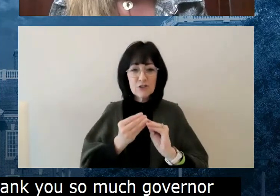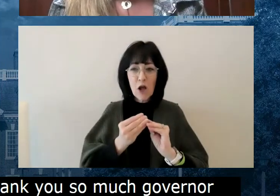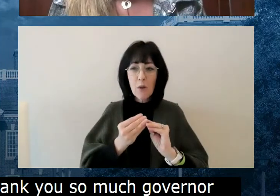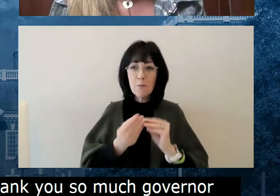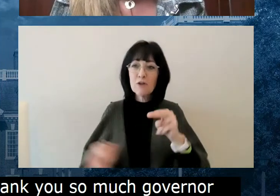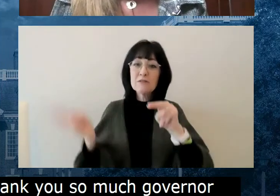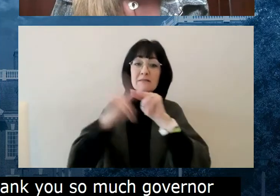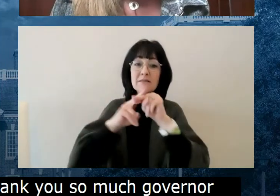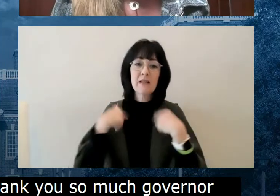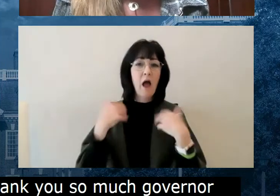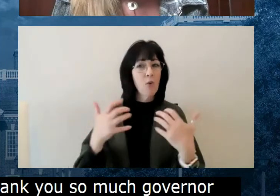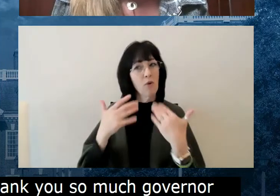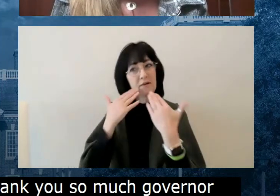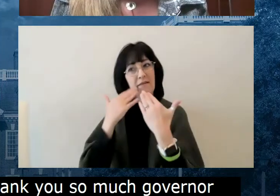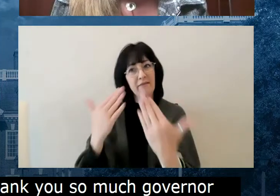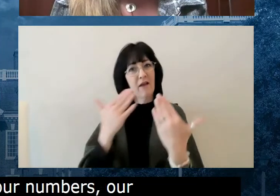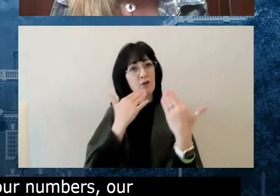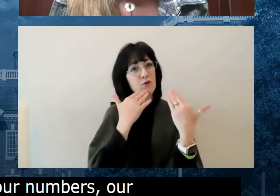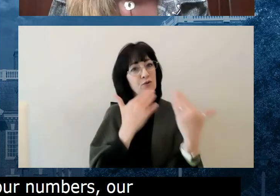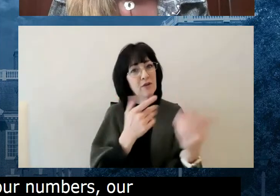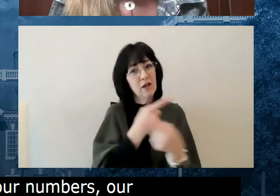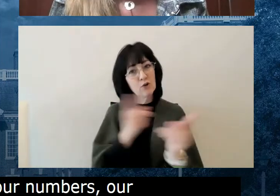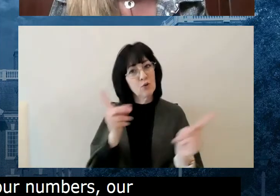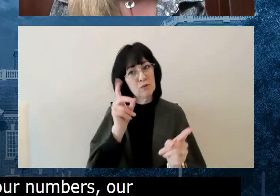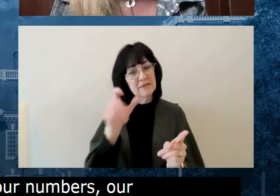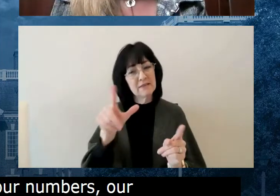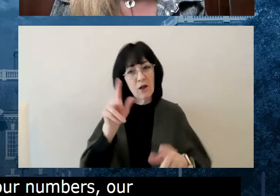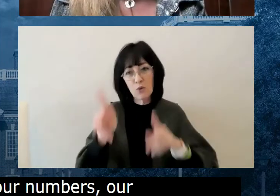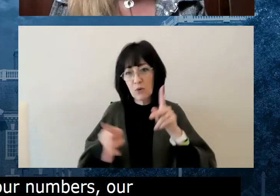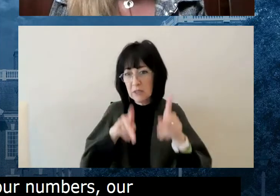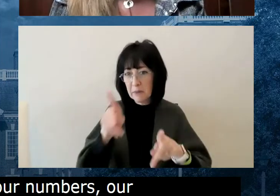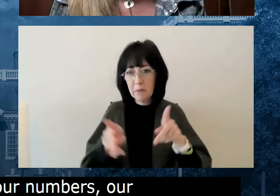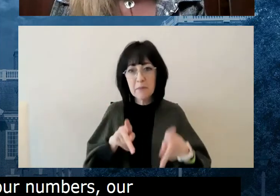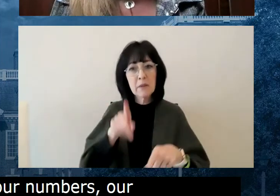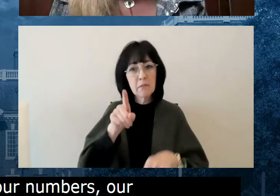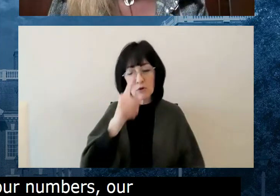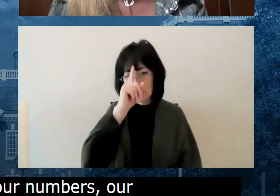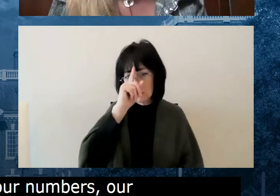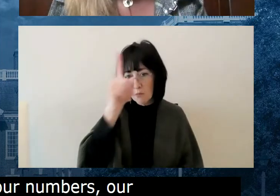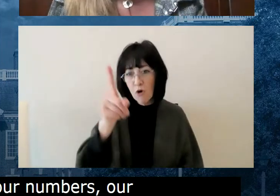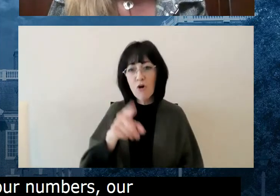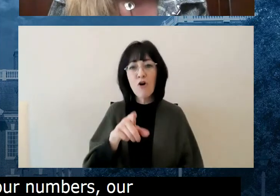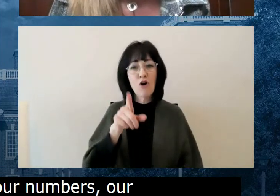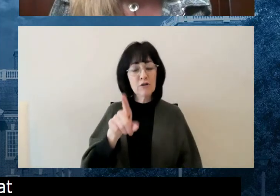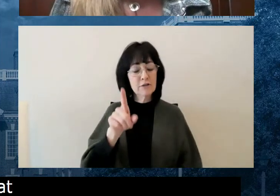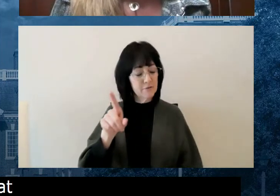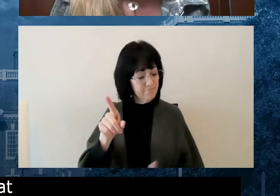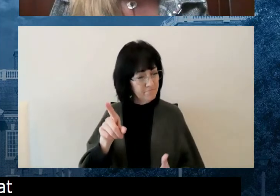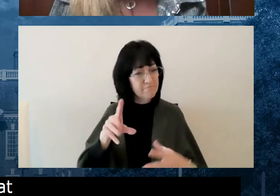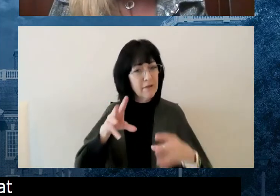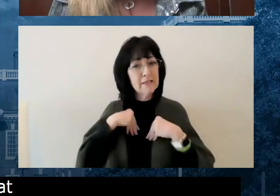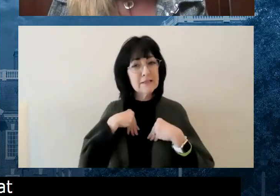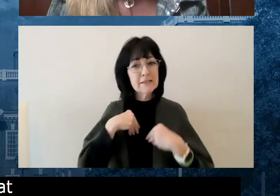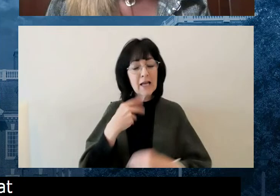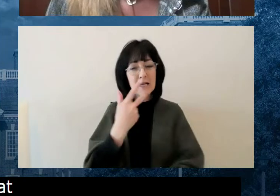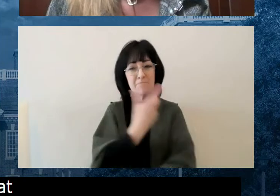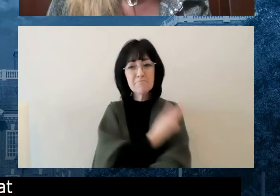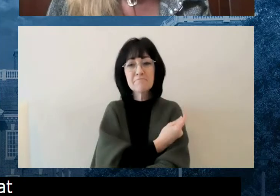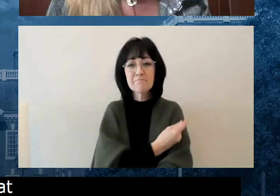to Delawareans who have stepped up to protect yourselves and your family and your community and your